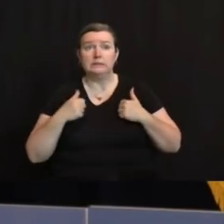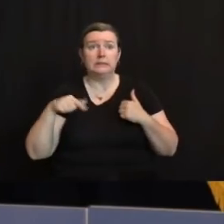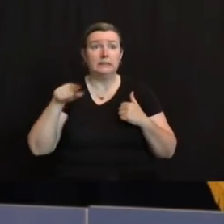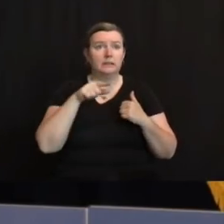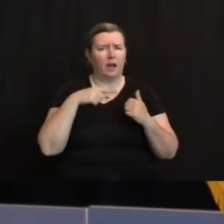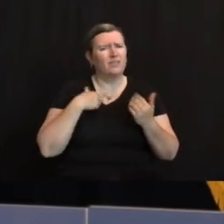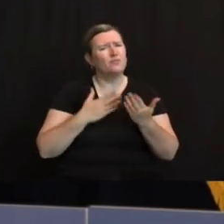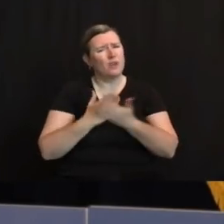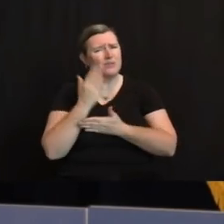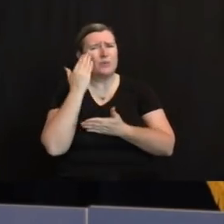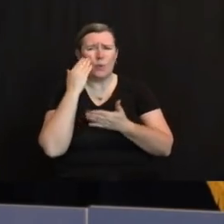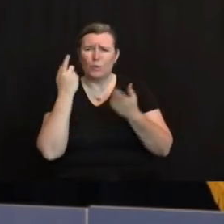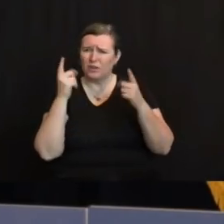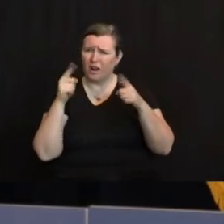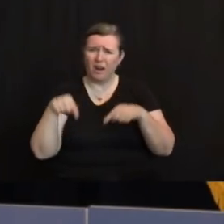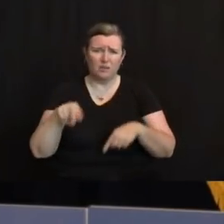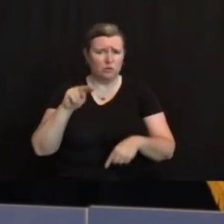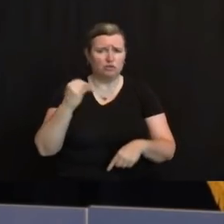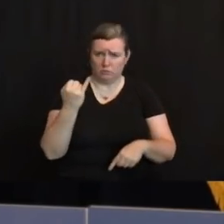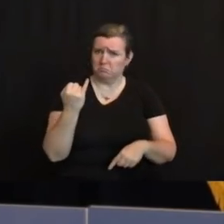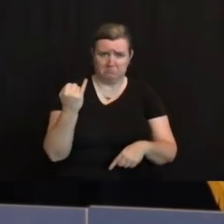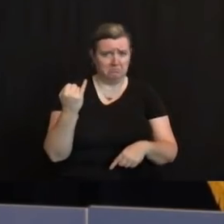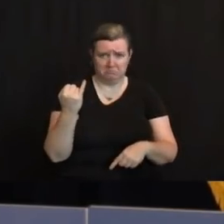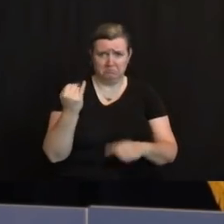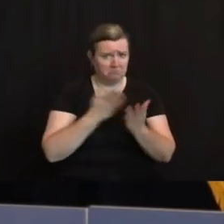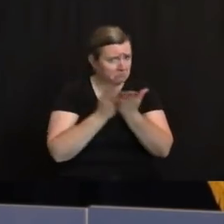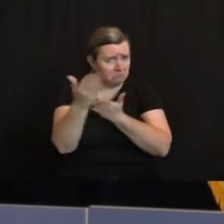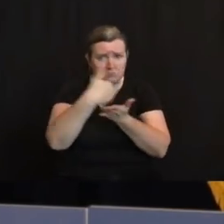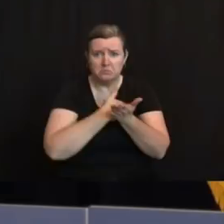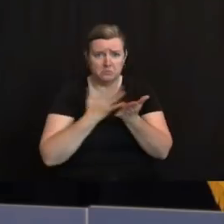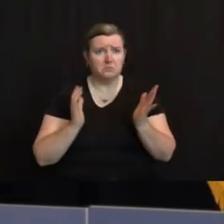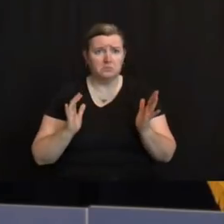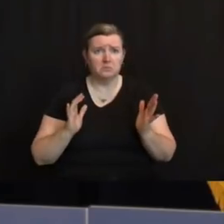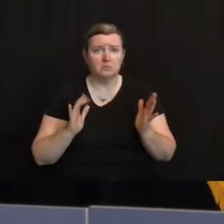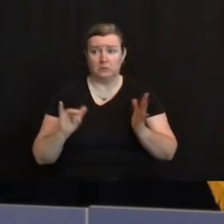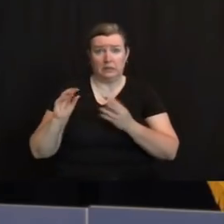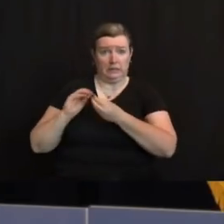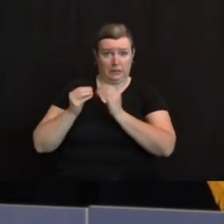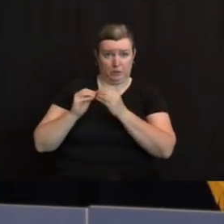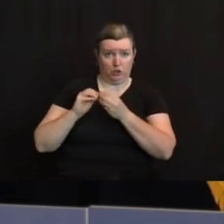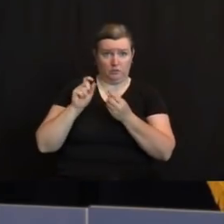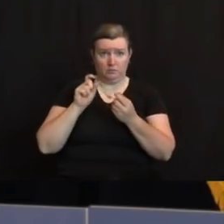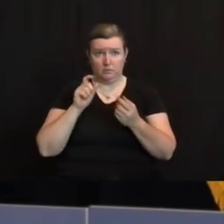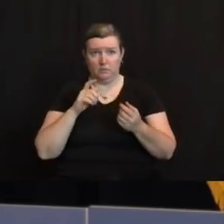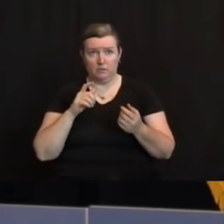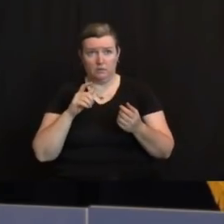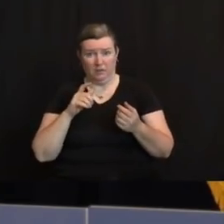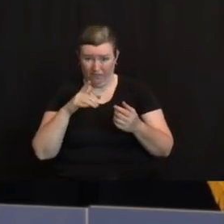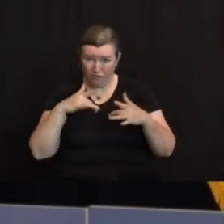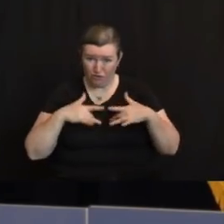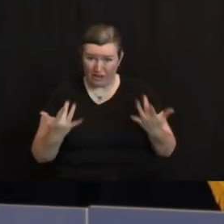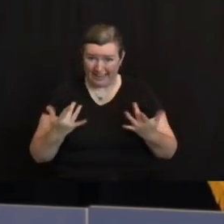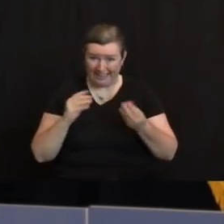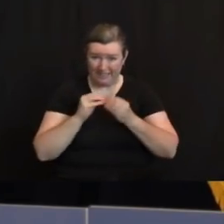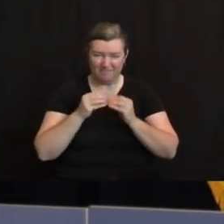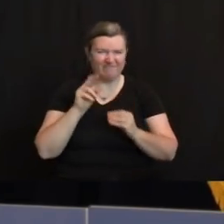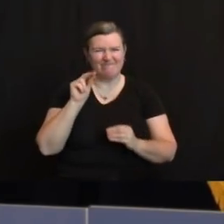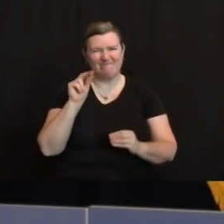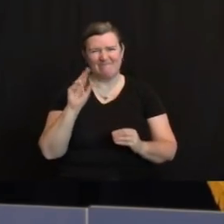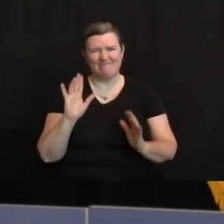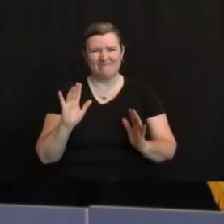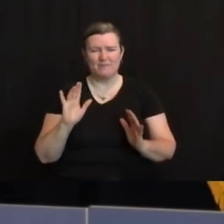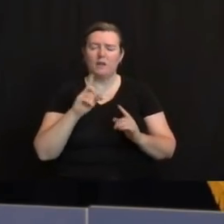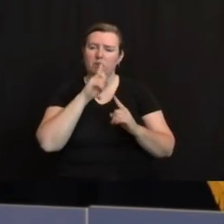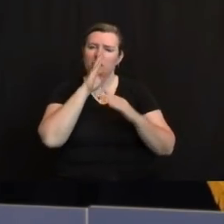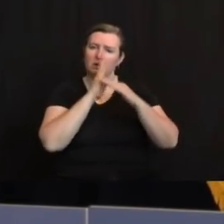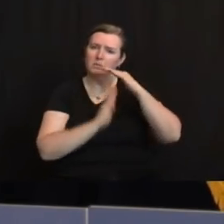state. And while we know that it will provide little solace to family members, we also believe that knowing that we do every effort that we can to count